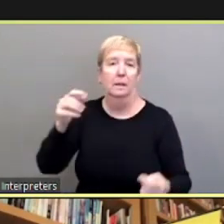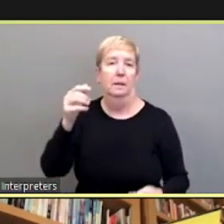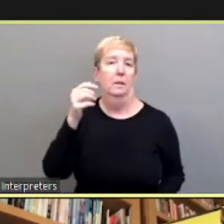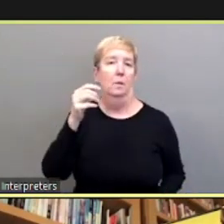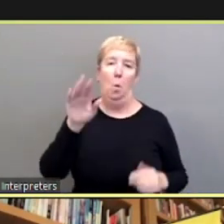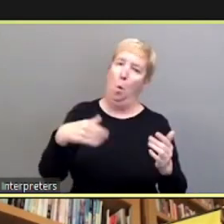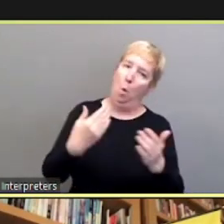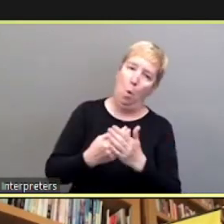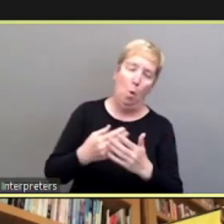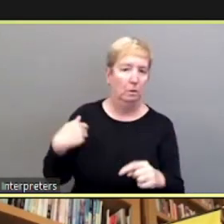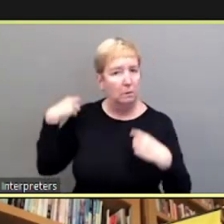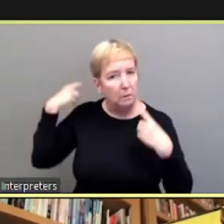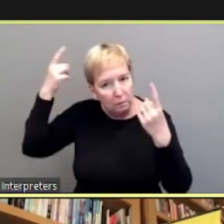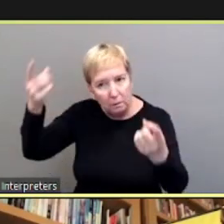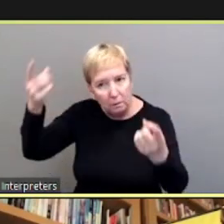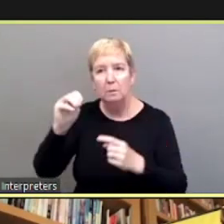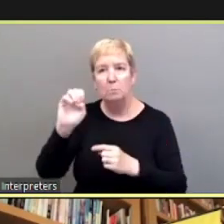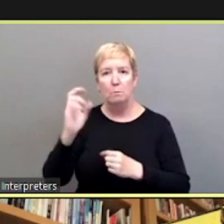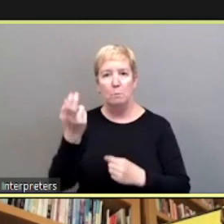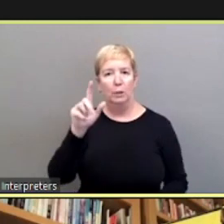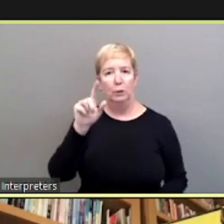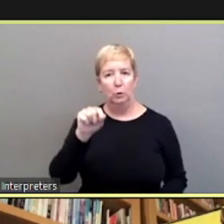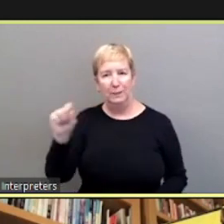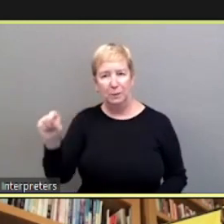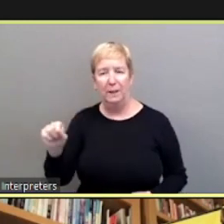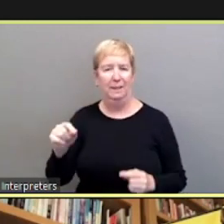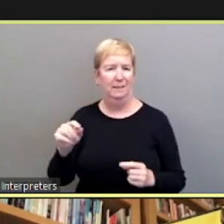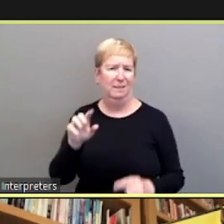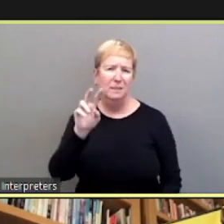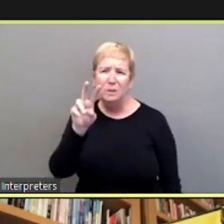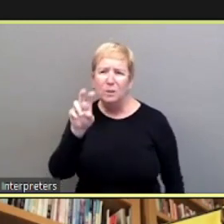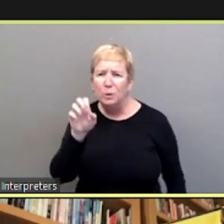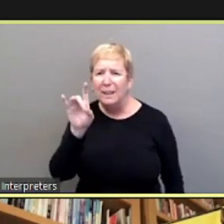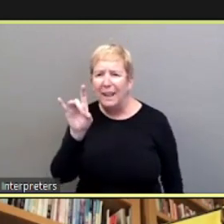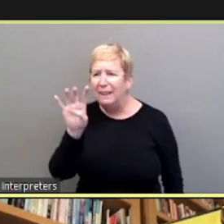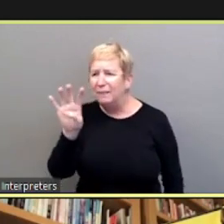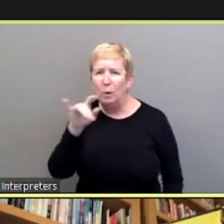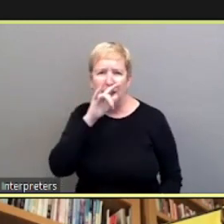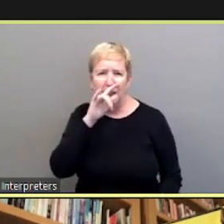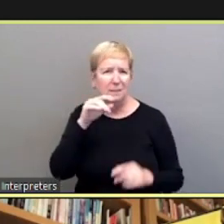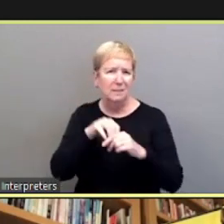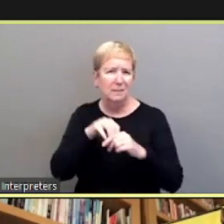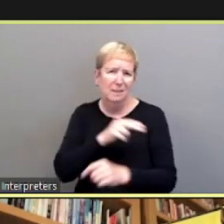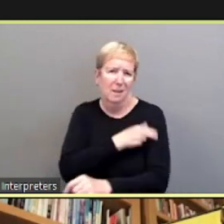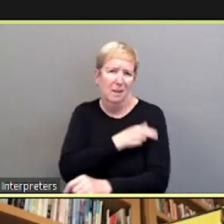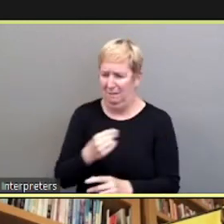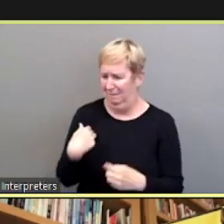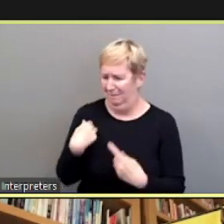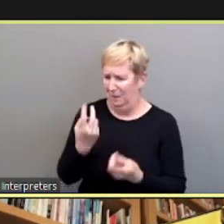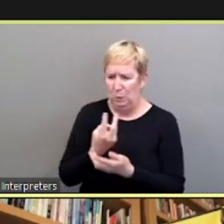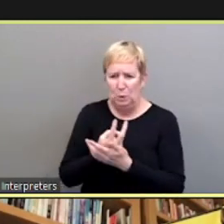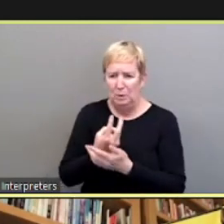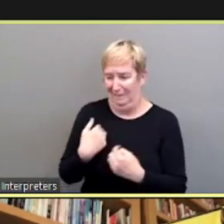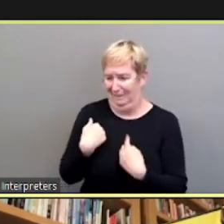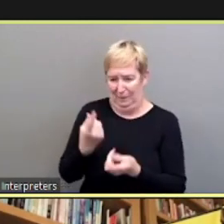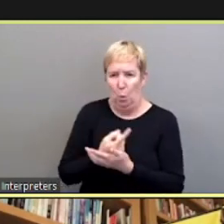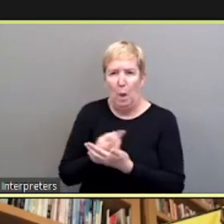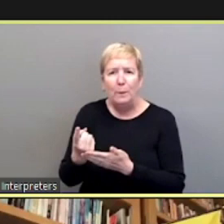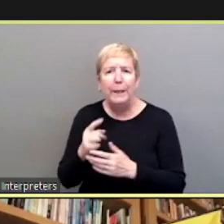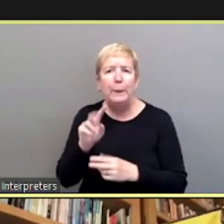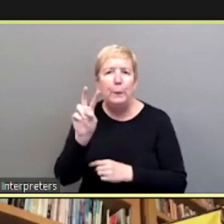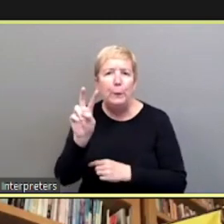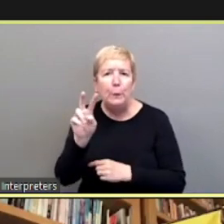had 281 kids hospitalized, only 2 in the past week, and only 4 deaths. Of